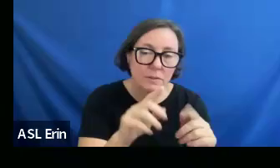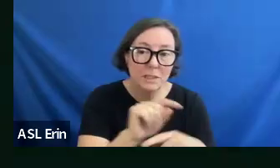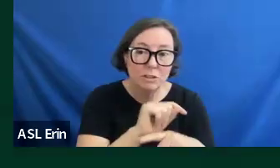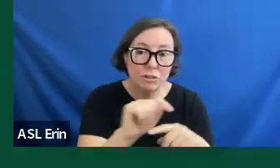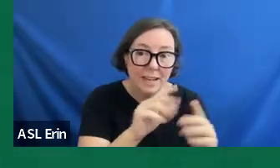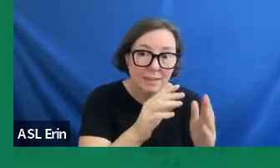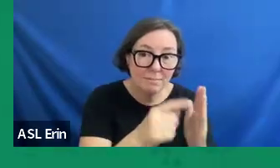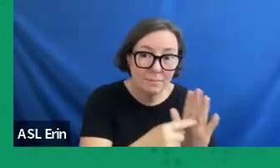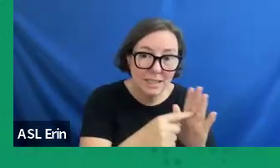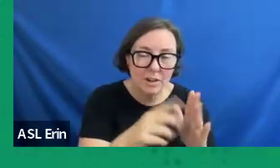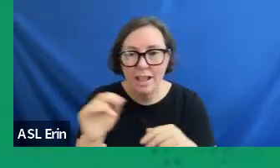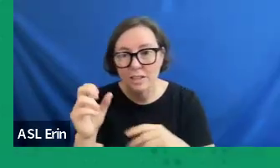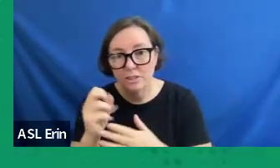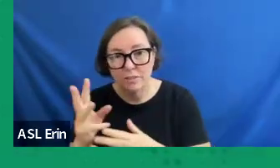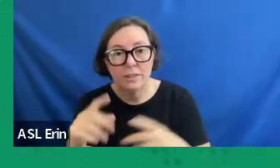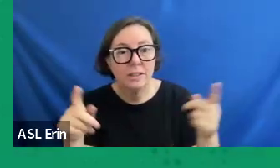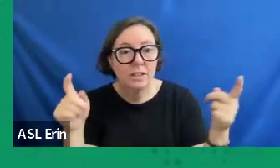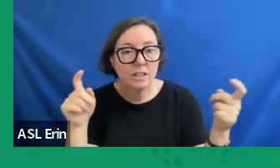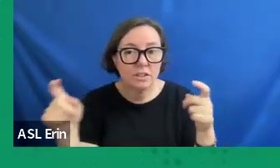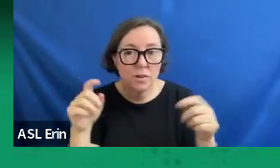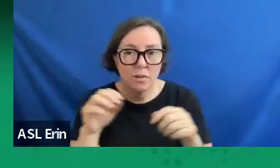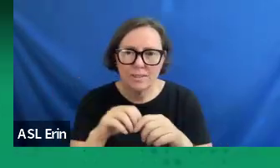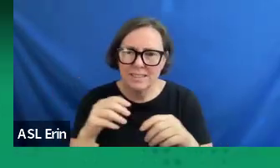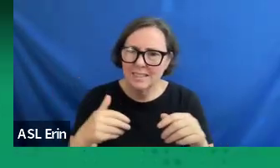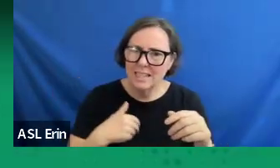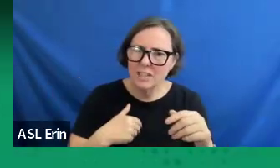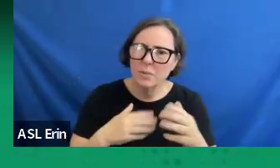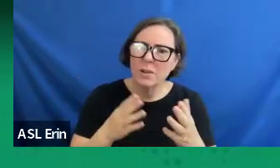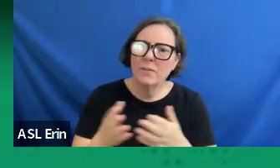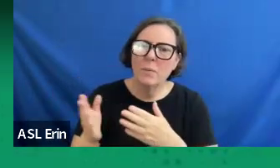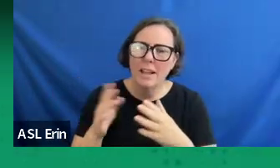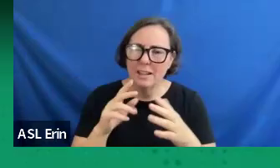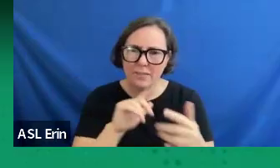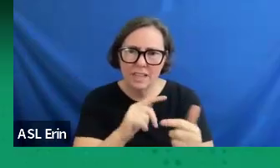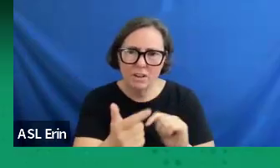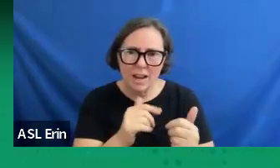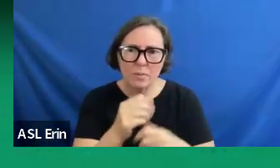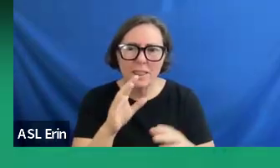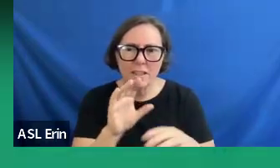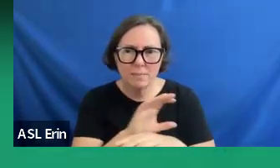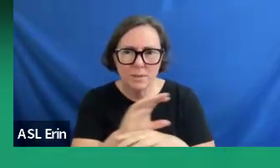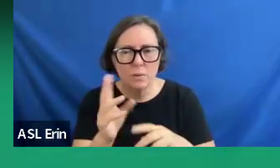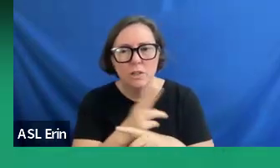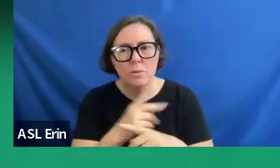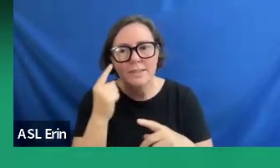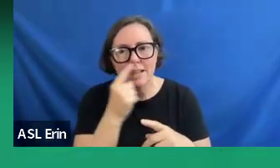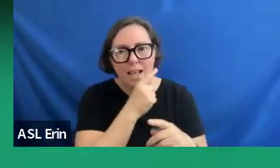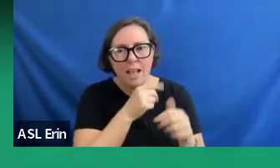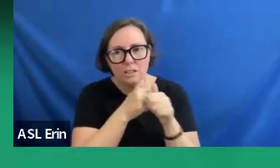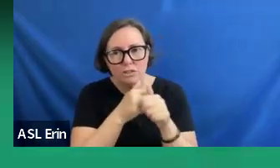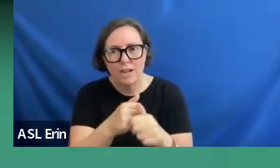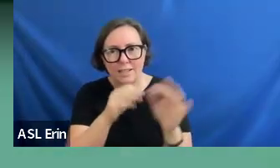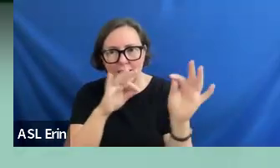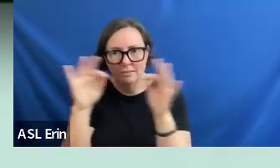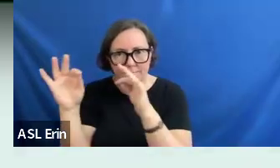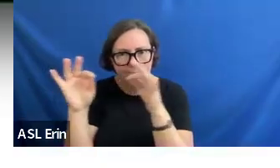materials. Control is an intuitive way of interacting with your computer using eye tracking. Designed